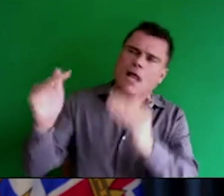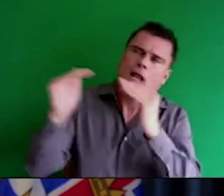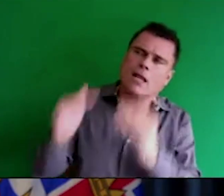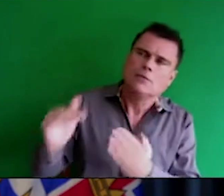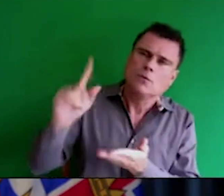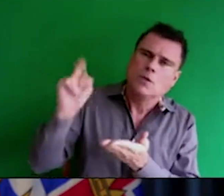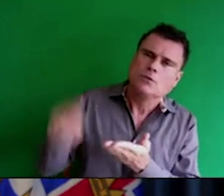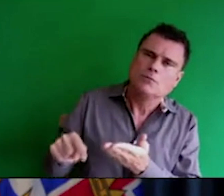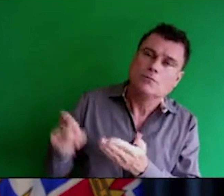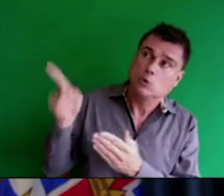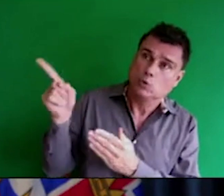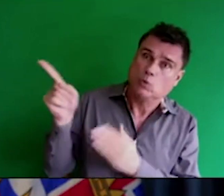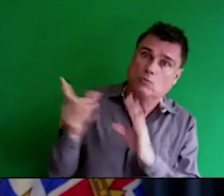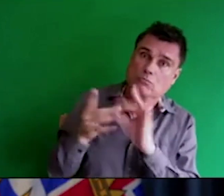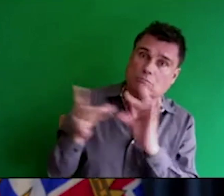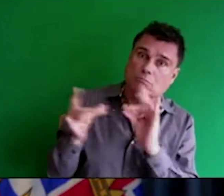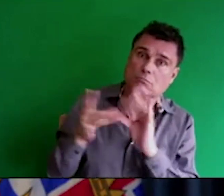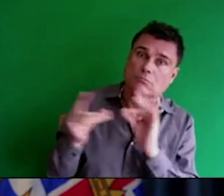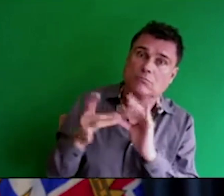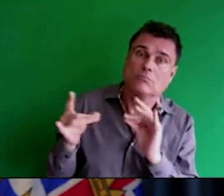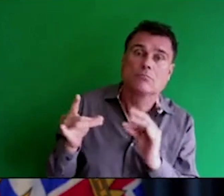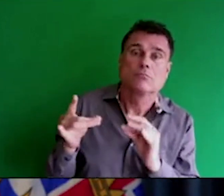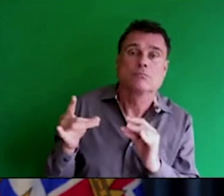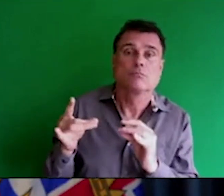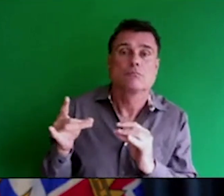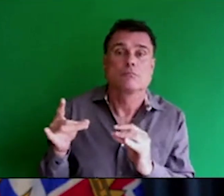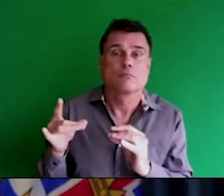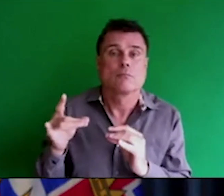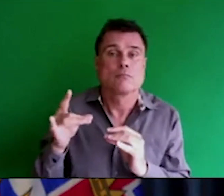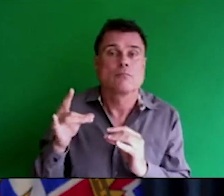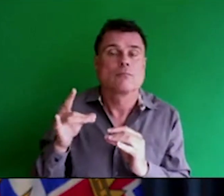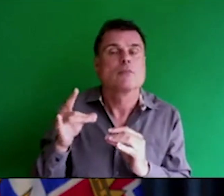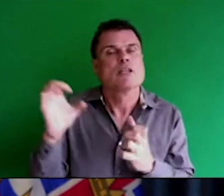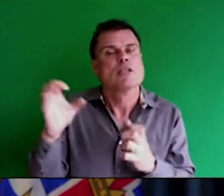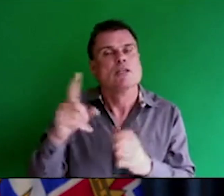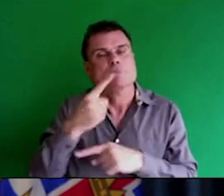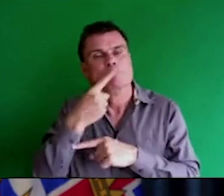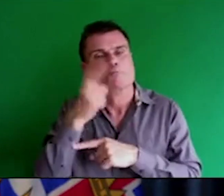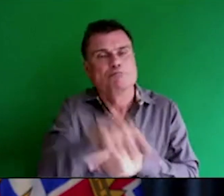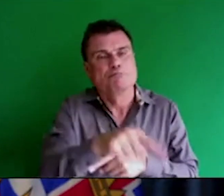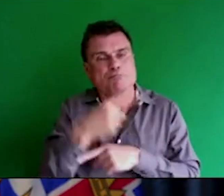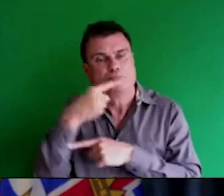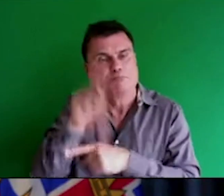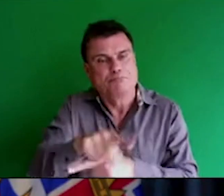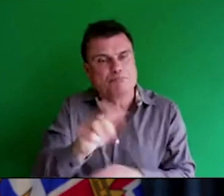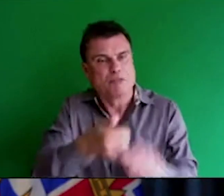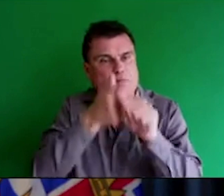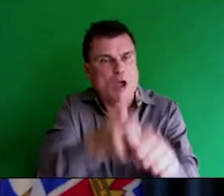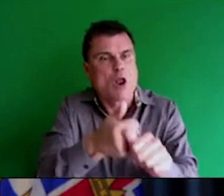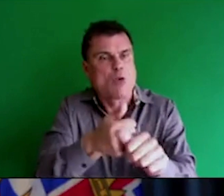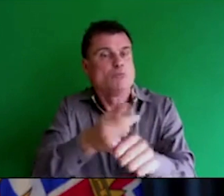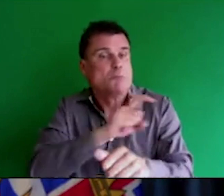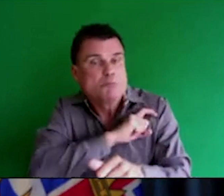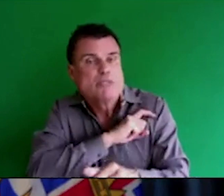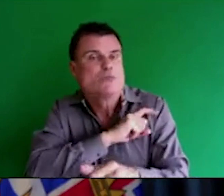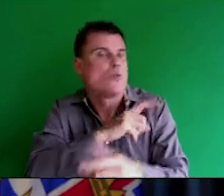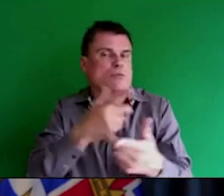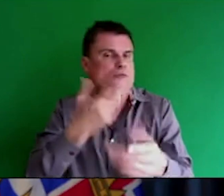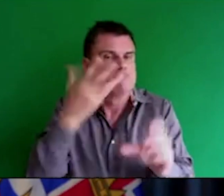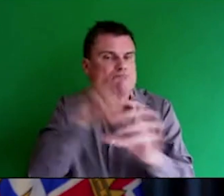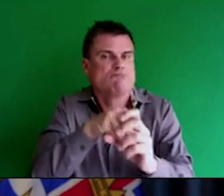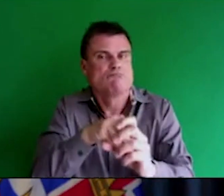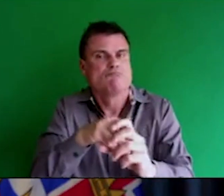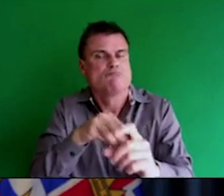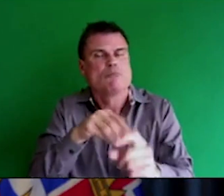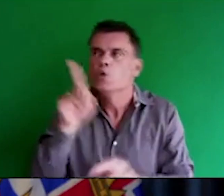things people automatically ask, how are you going to enforce rules that are designed to keep people apart from each other? So can you walk us through how you see that